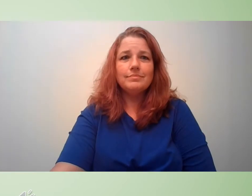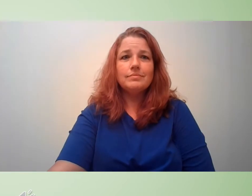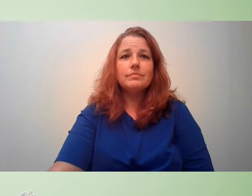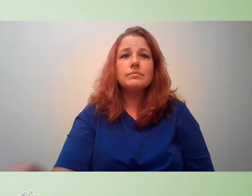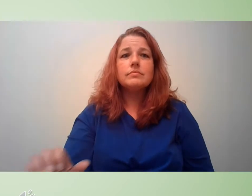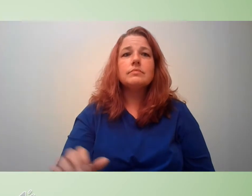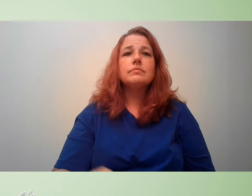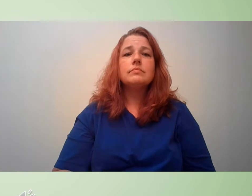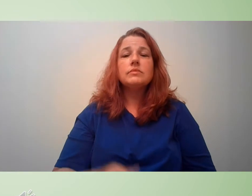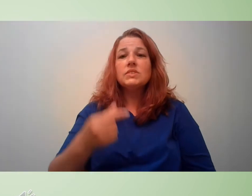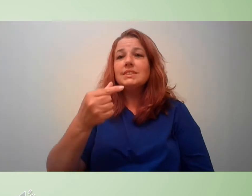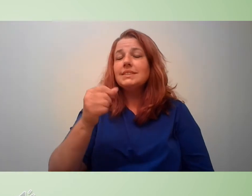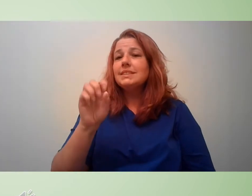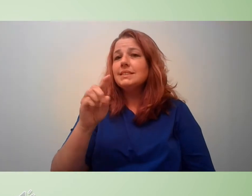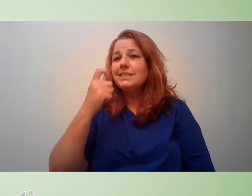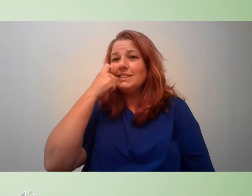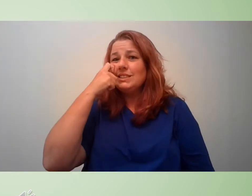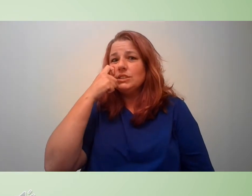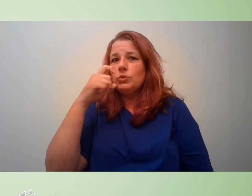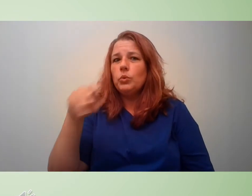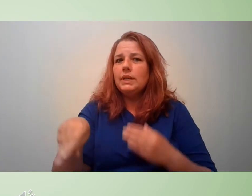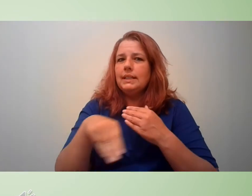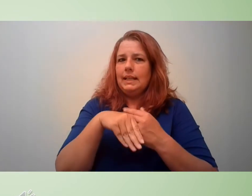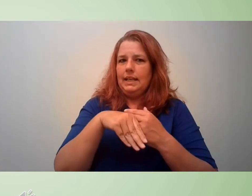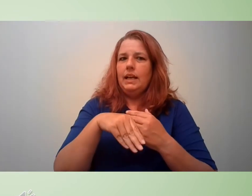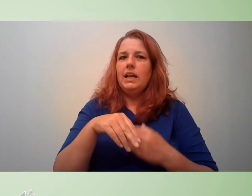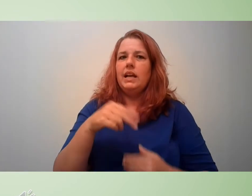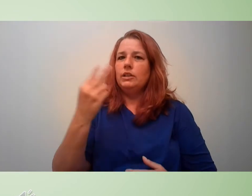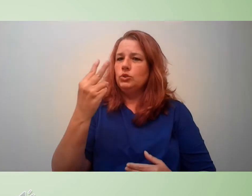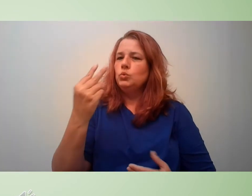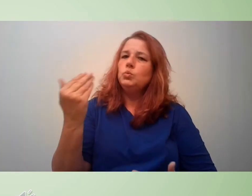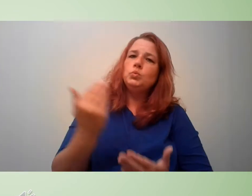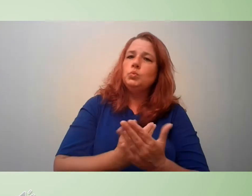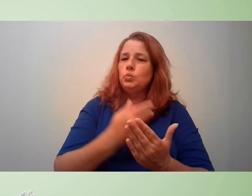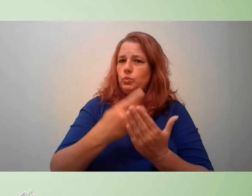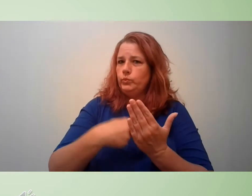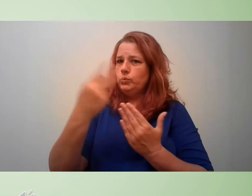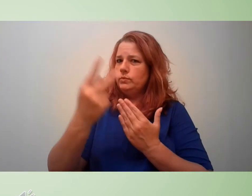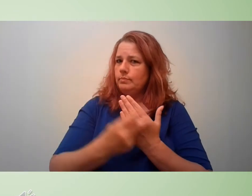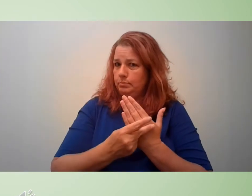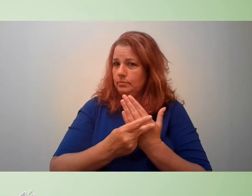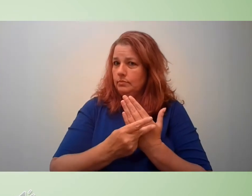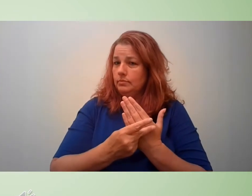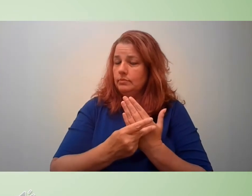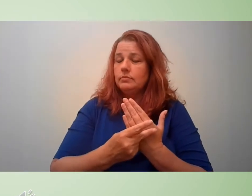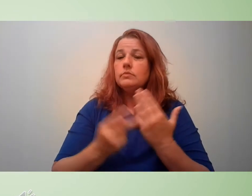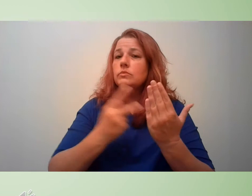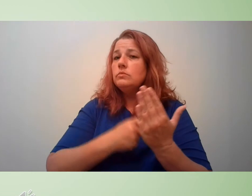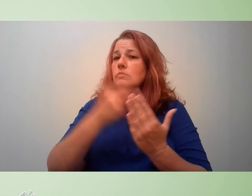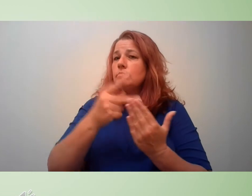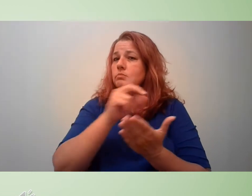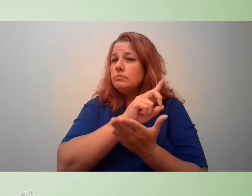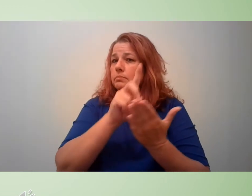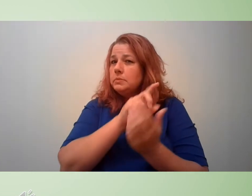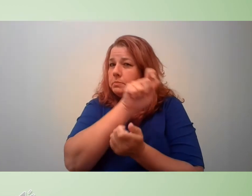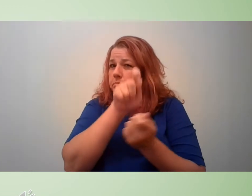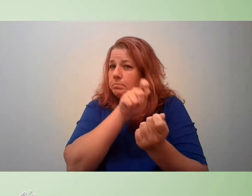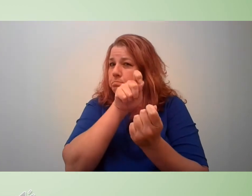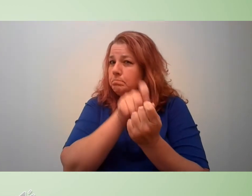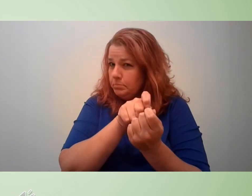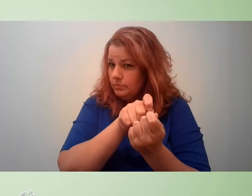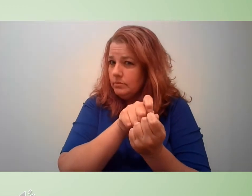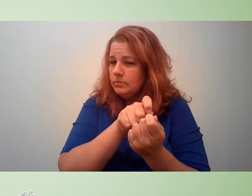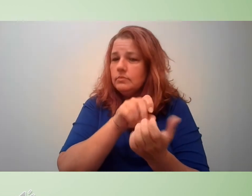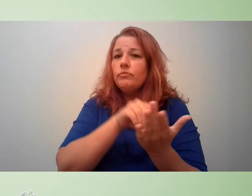GSD also recently added 2 programs designed specifically for deaf students: Foundations for Literacy, which is used in grades pre-K